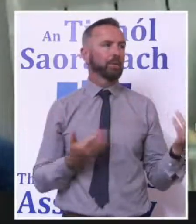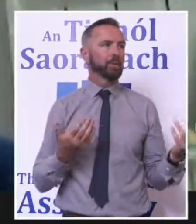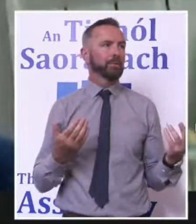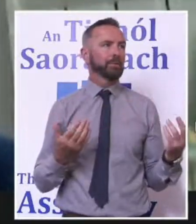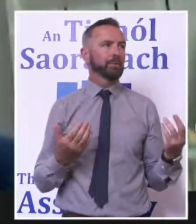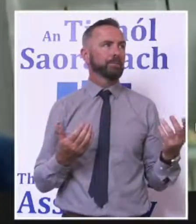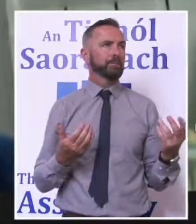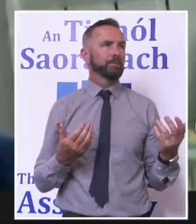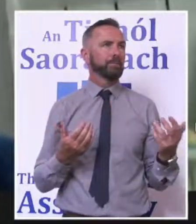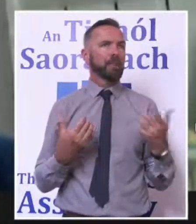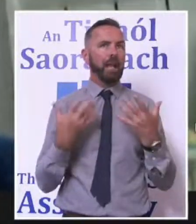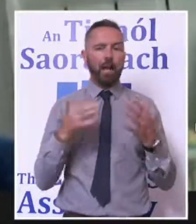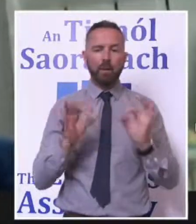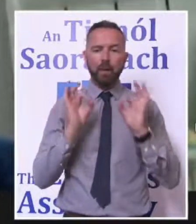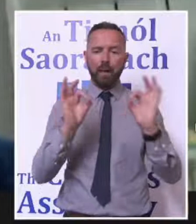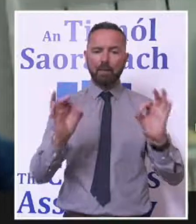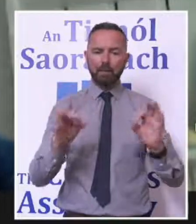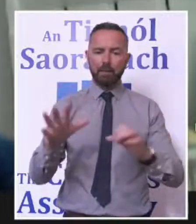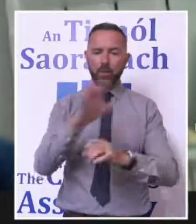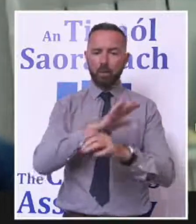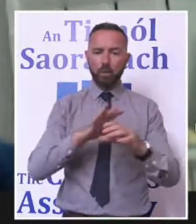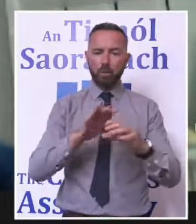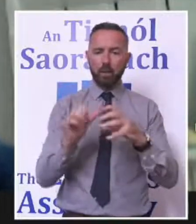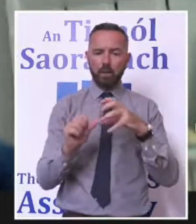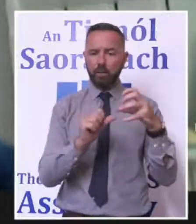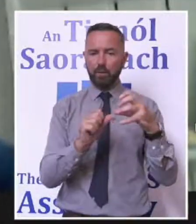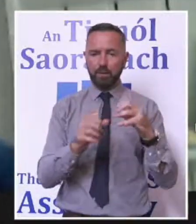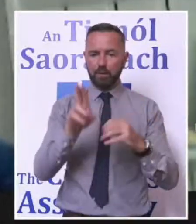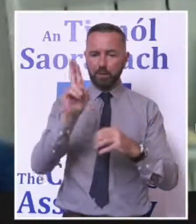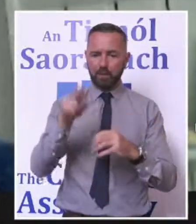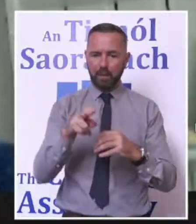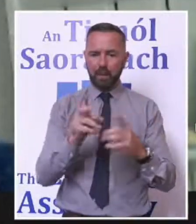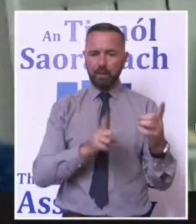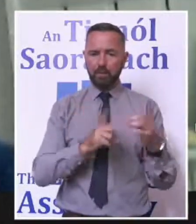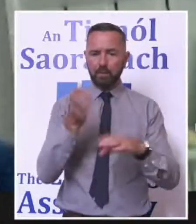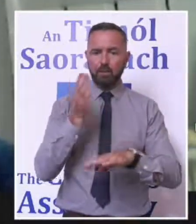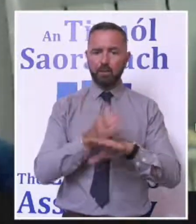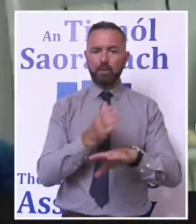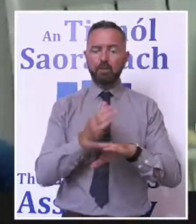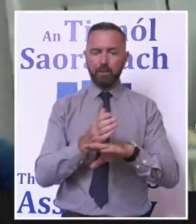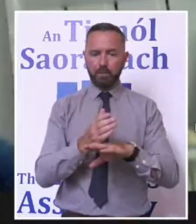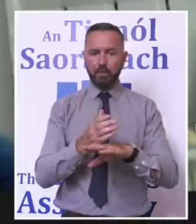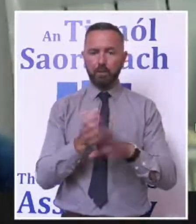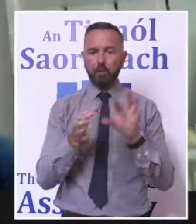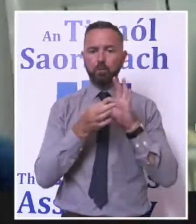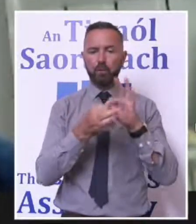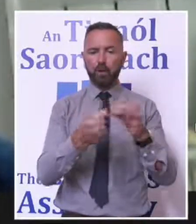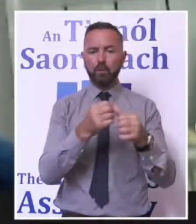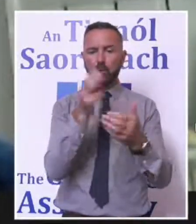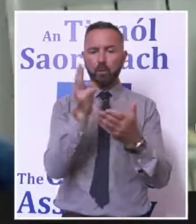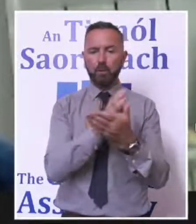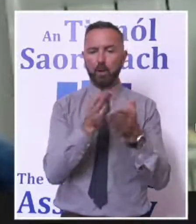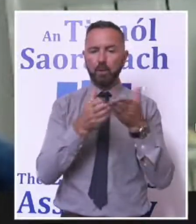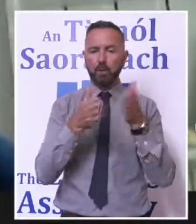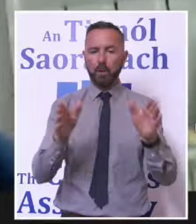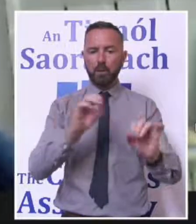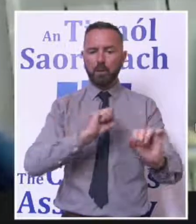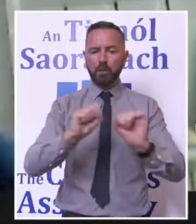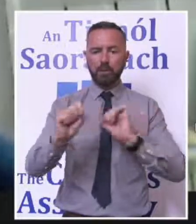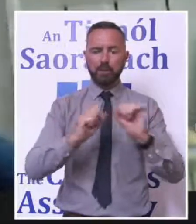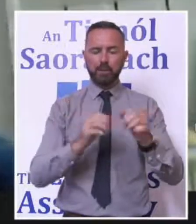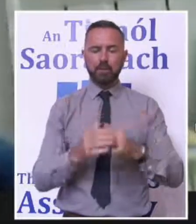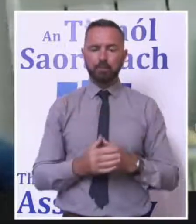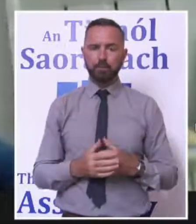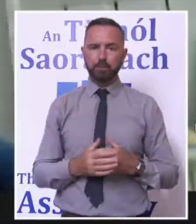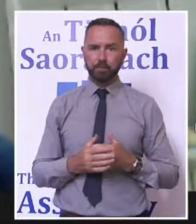excellent local authorities are in actually getting things done relative to other parts of the public service. It's